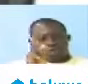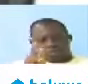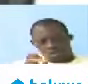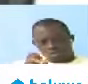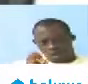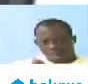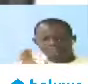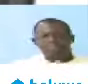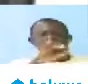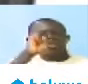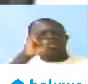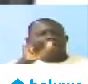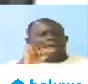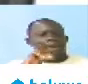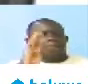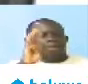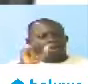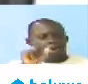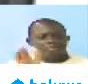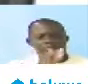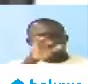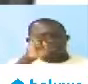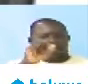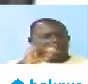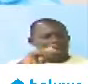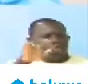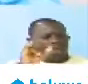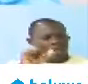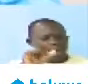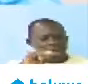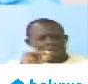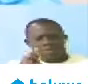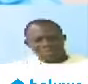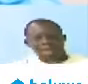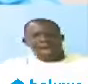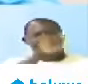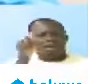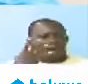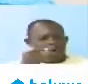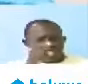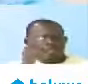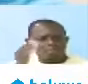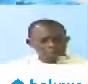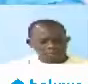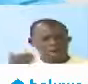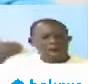Sambasanya. How you came to Gambia in